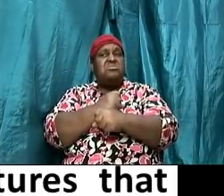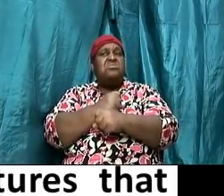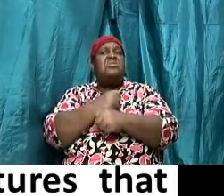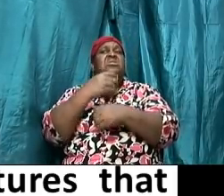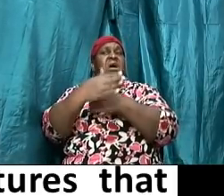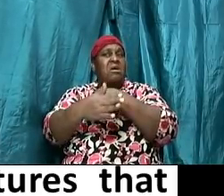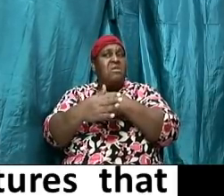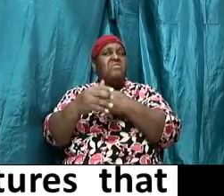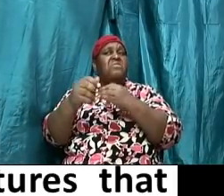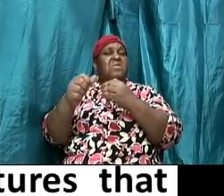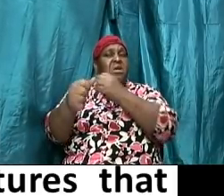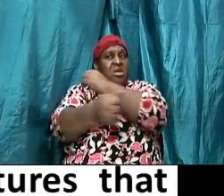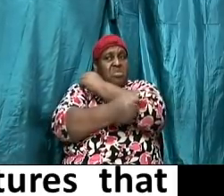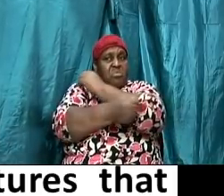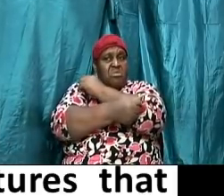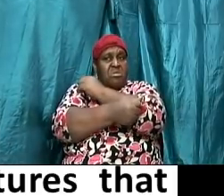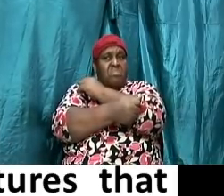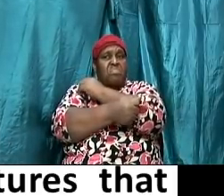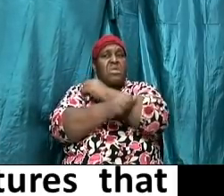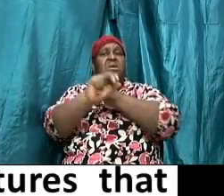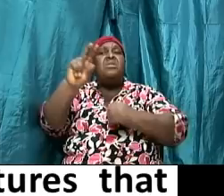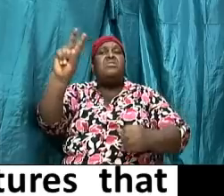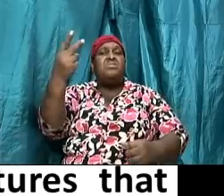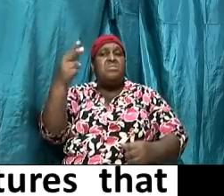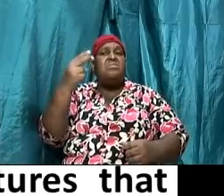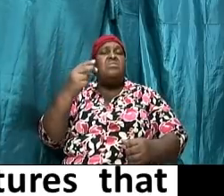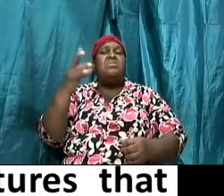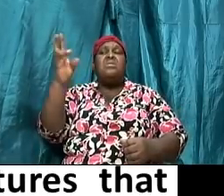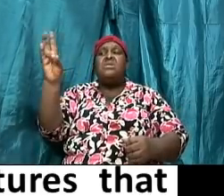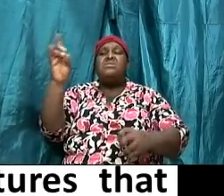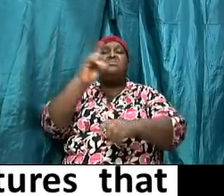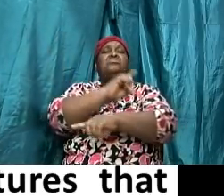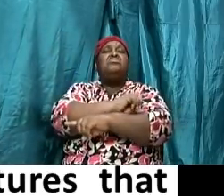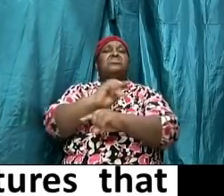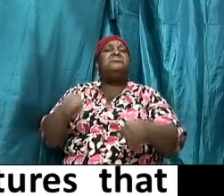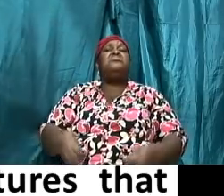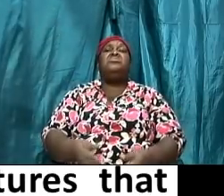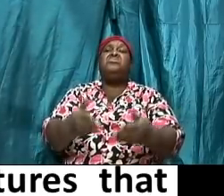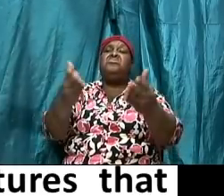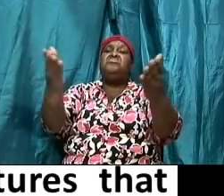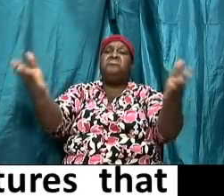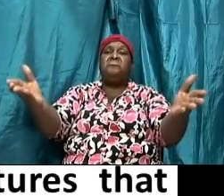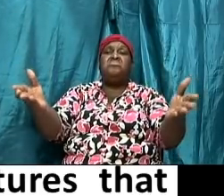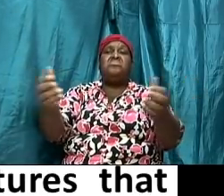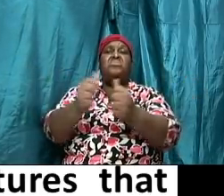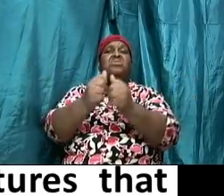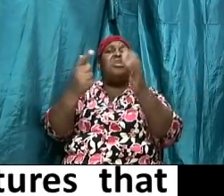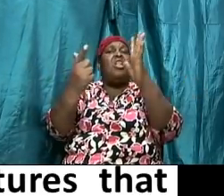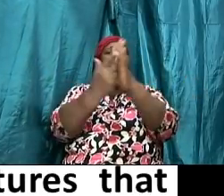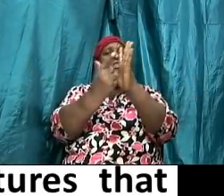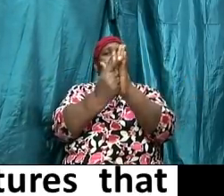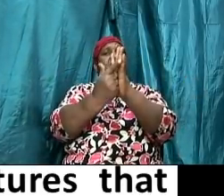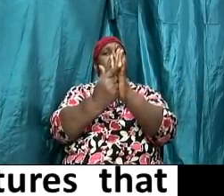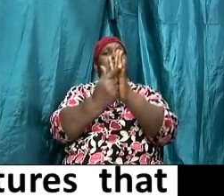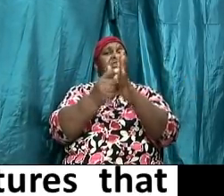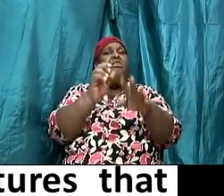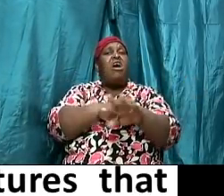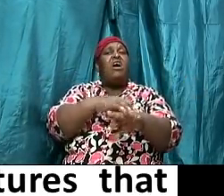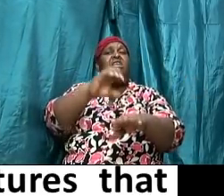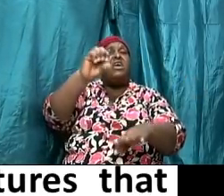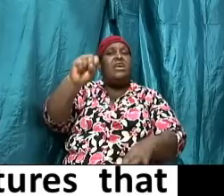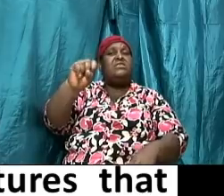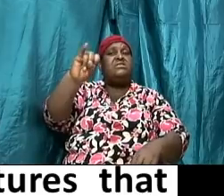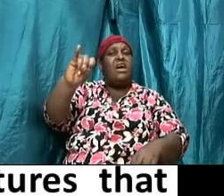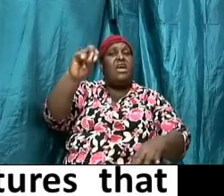Secondly, the Sabbath was introduced with the law at Sinai. So if the law was given 430